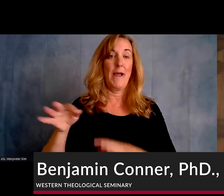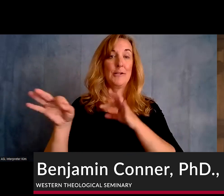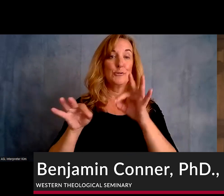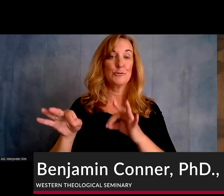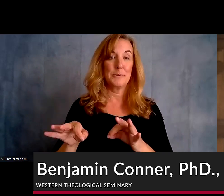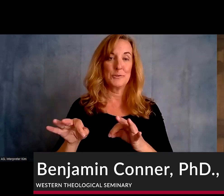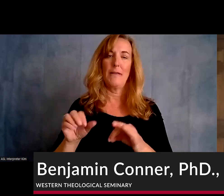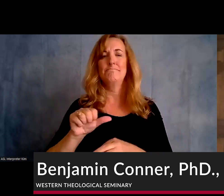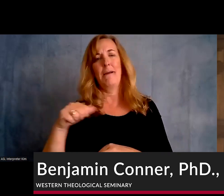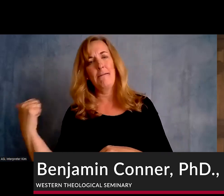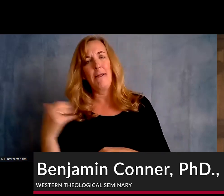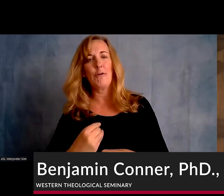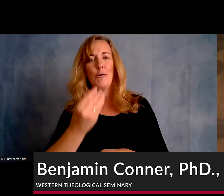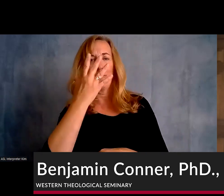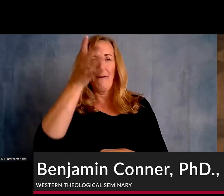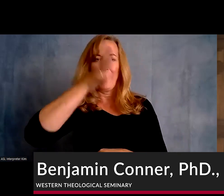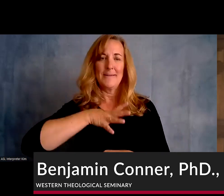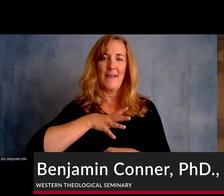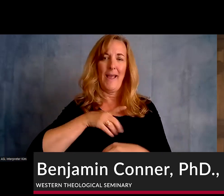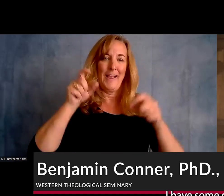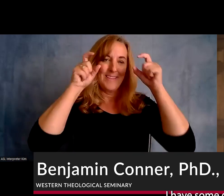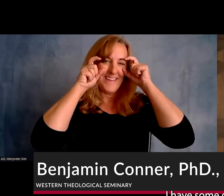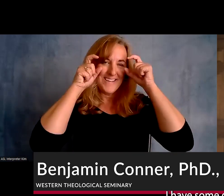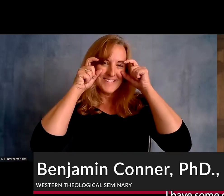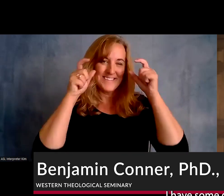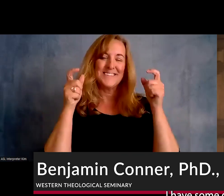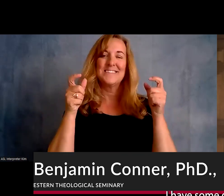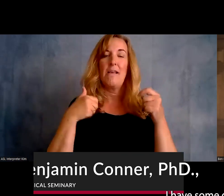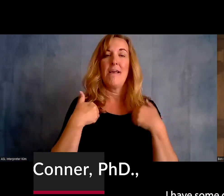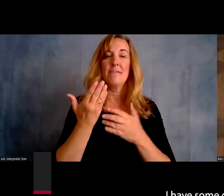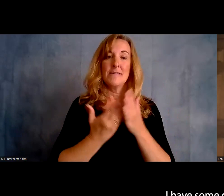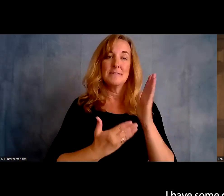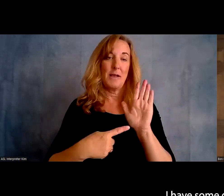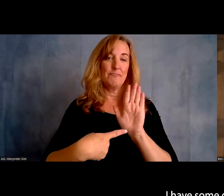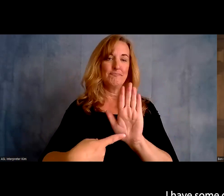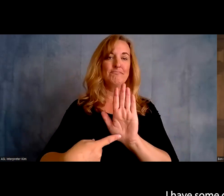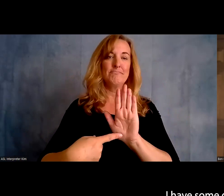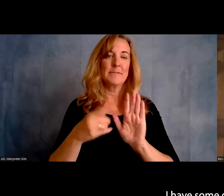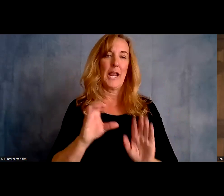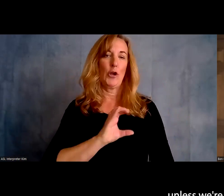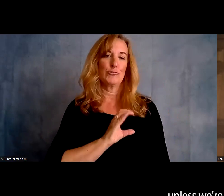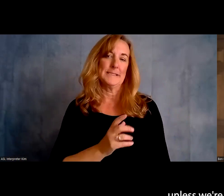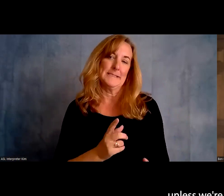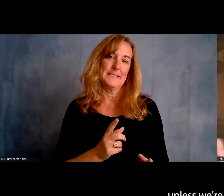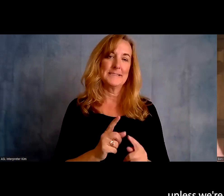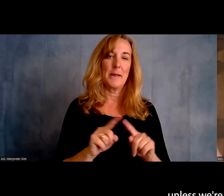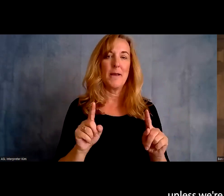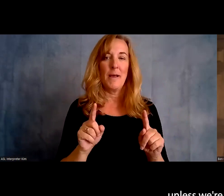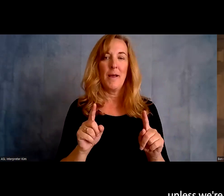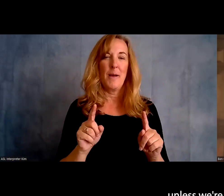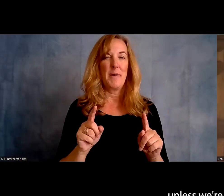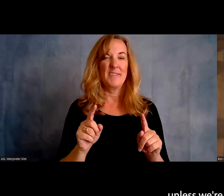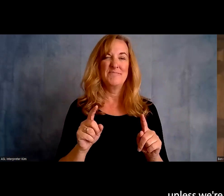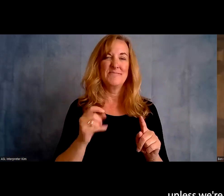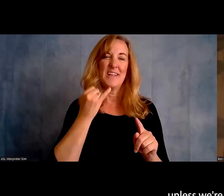another white dude. I also wear glasses. I have some distinctive characteristics, but unless we're together, you aren't